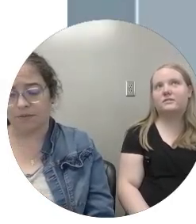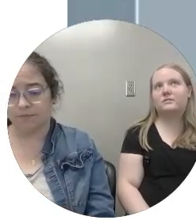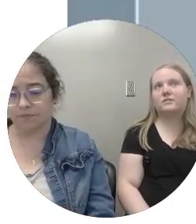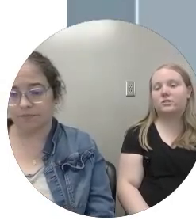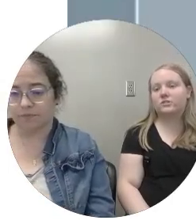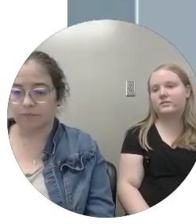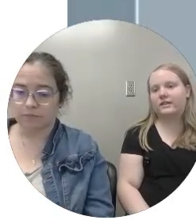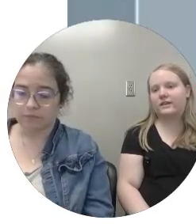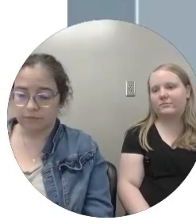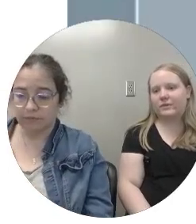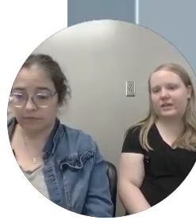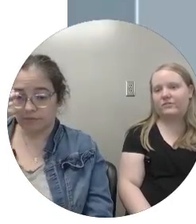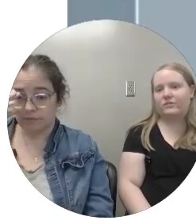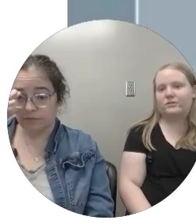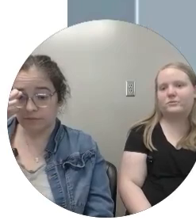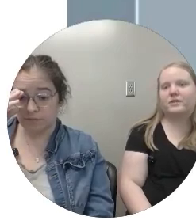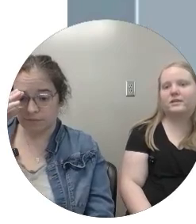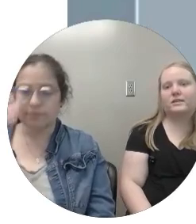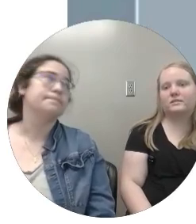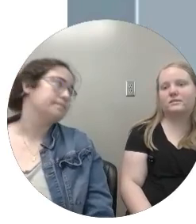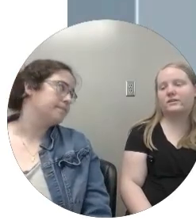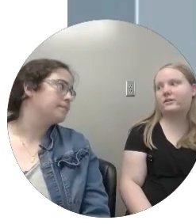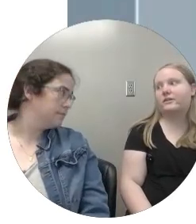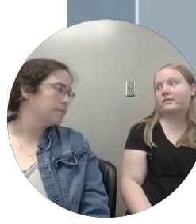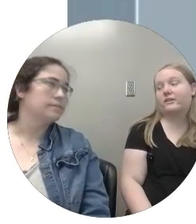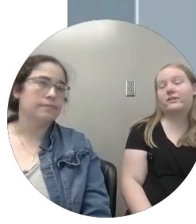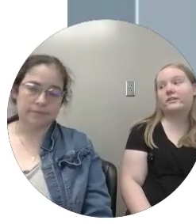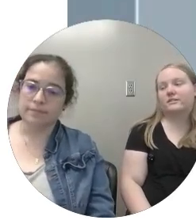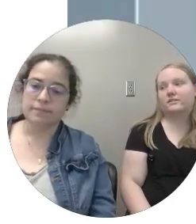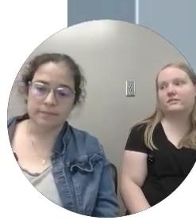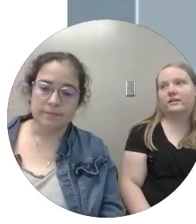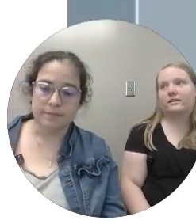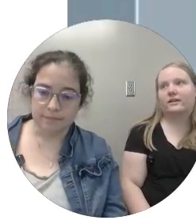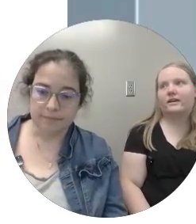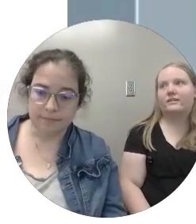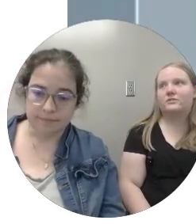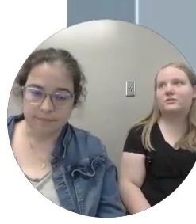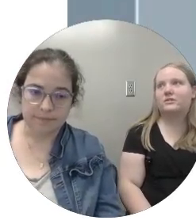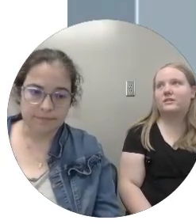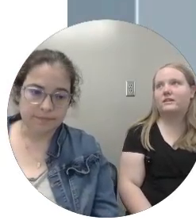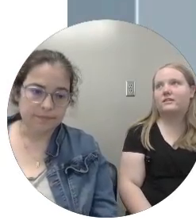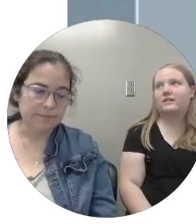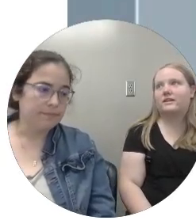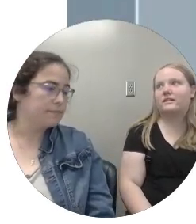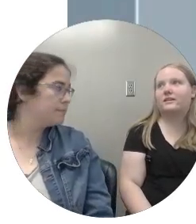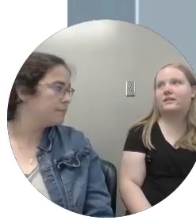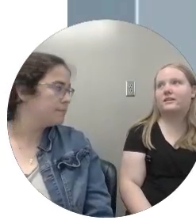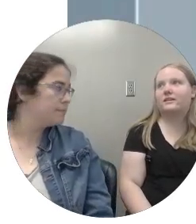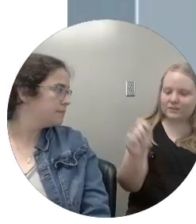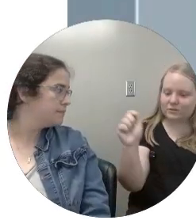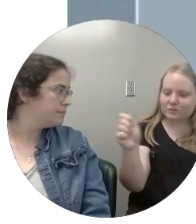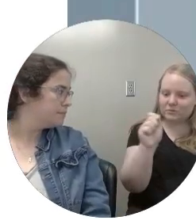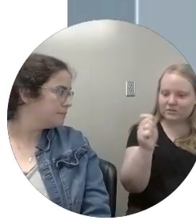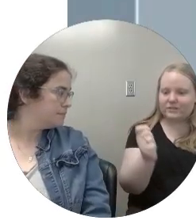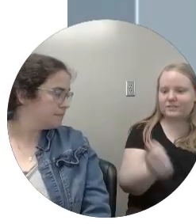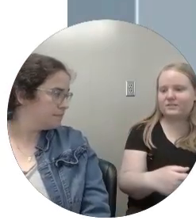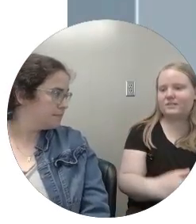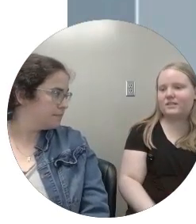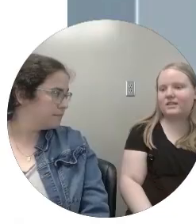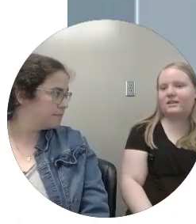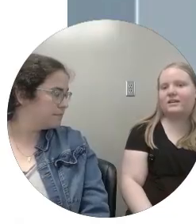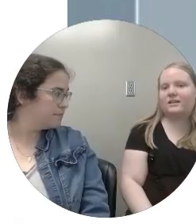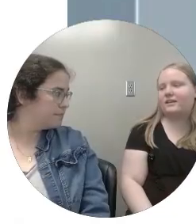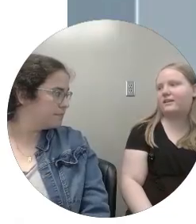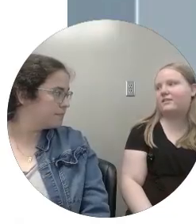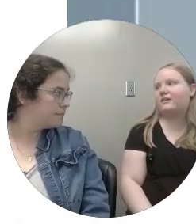that teachers think have behaviors because they're hearing things incorrectly. I had a student the other day that I told him to cross